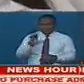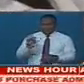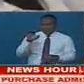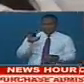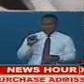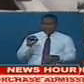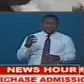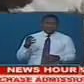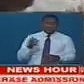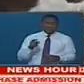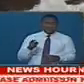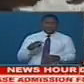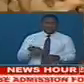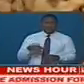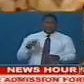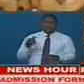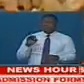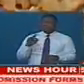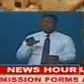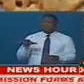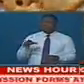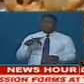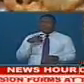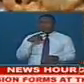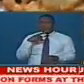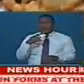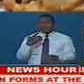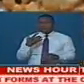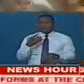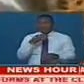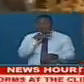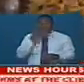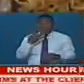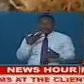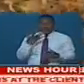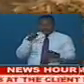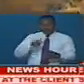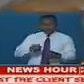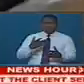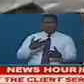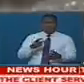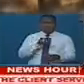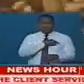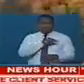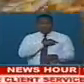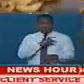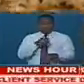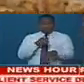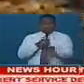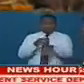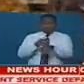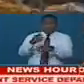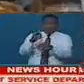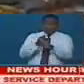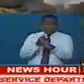Promotion Authority, Madam Gifty Klenam, spoke about the criteria farmers have to meet to enable them qualify for pineapple